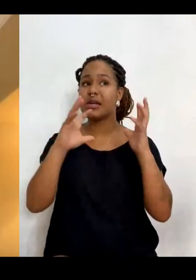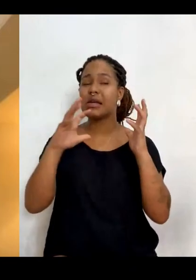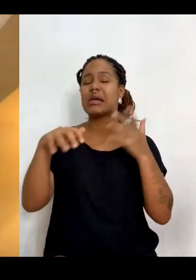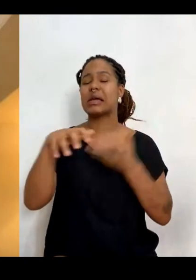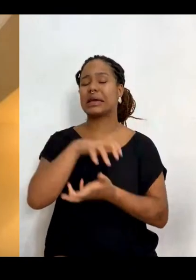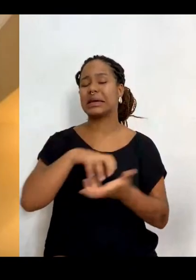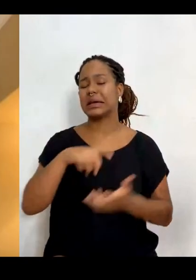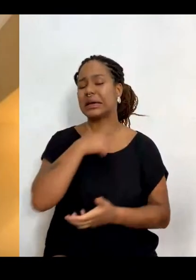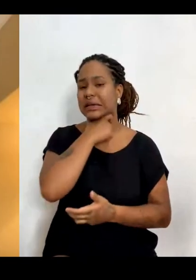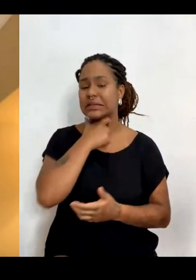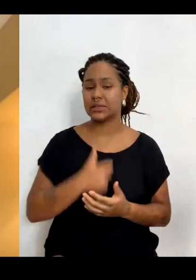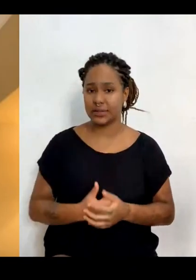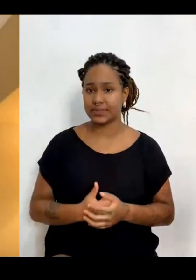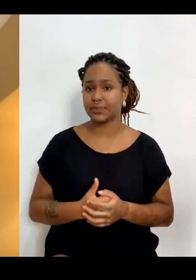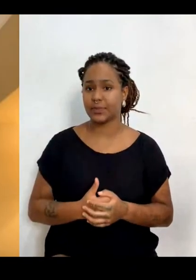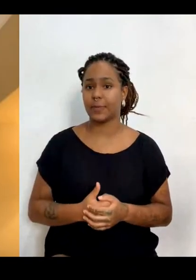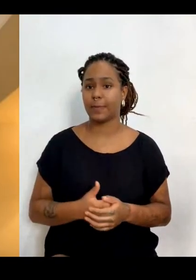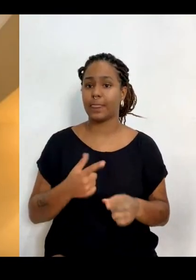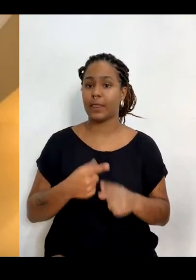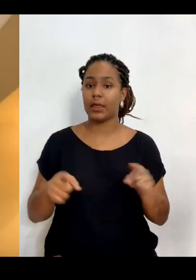the entrance mechanisms